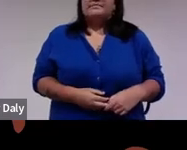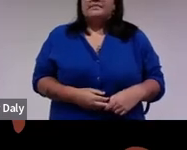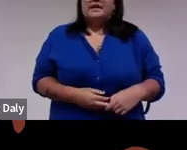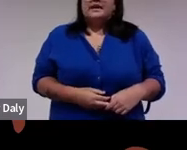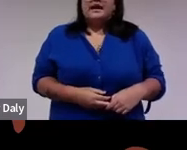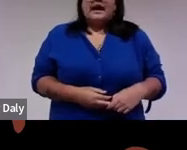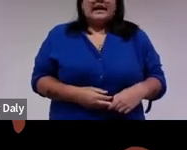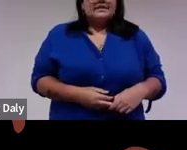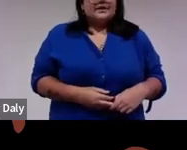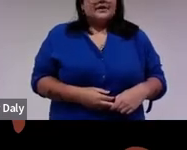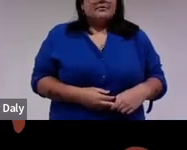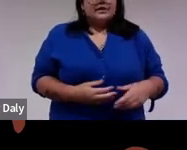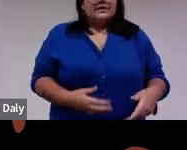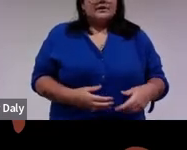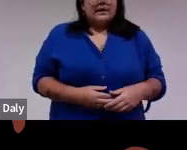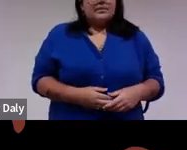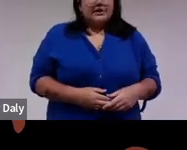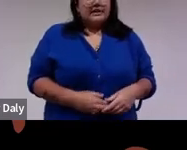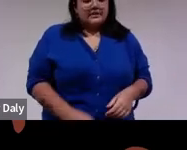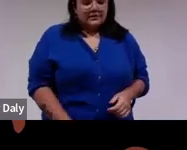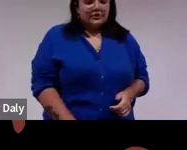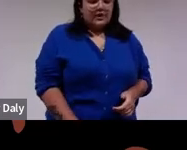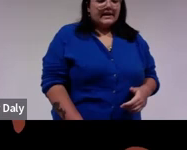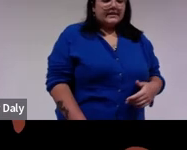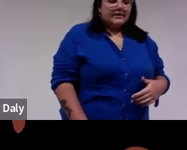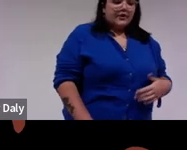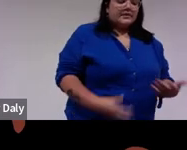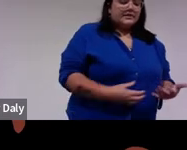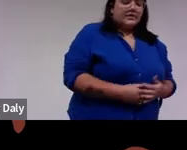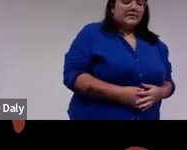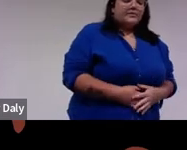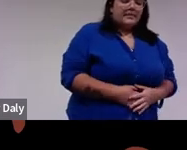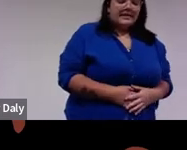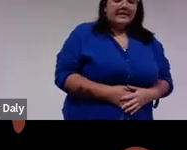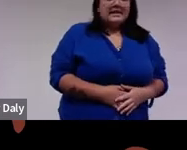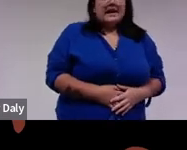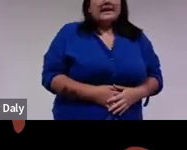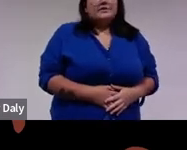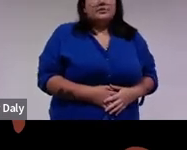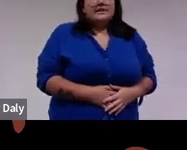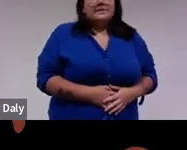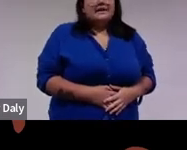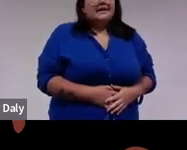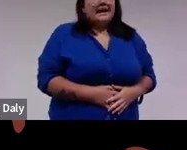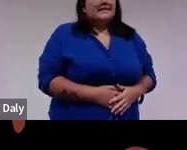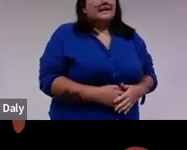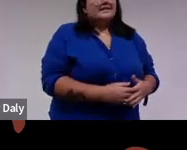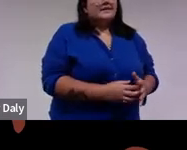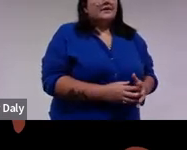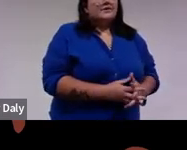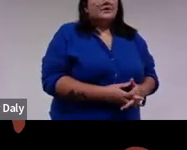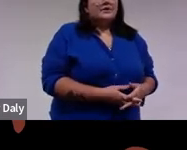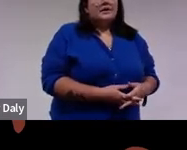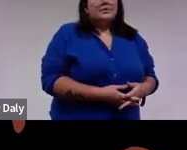line. And so it really gives me great pleasure to try and open this talk up for my mother and to really speak as